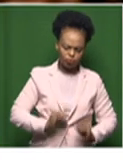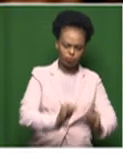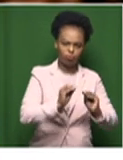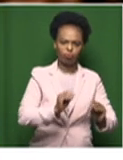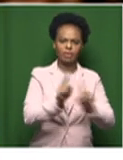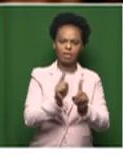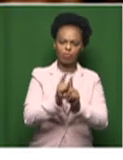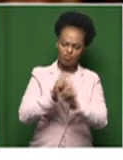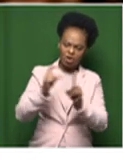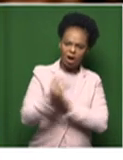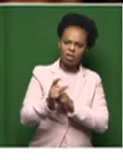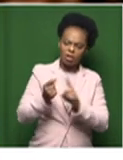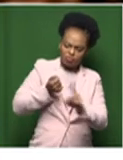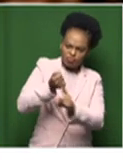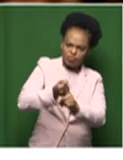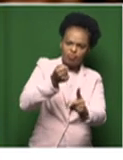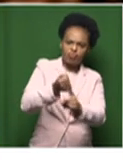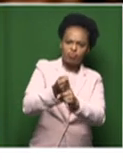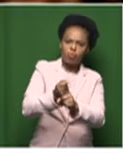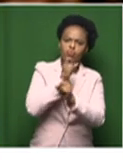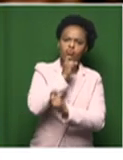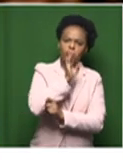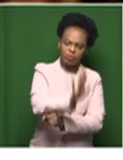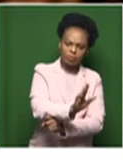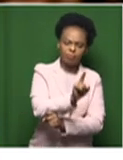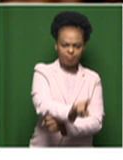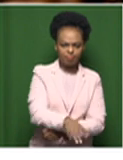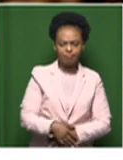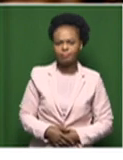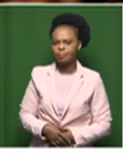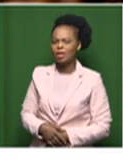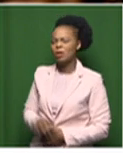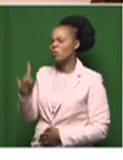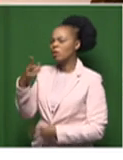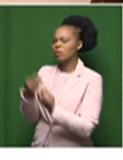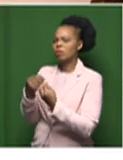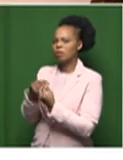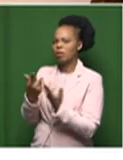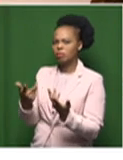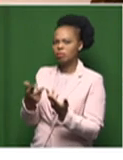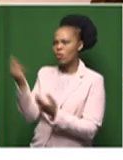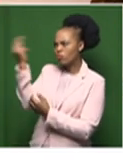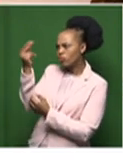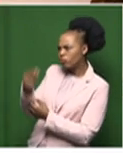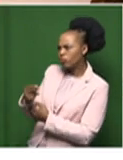as well. Okay. So what kind of themes and issues that you explore with this body of work?